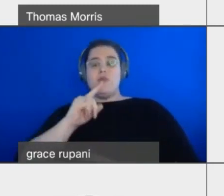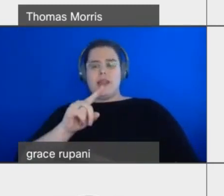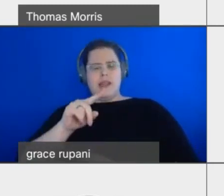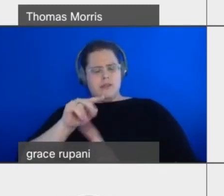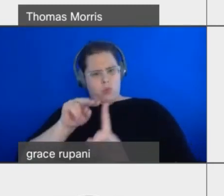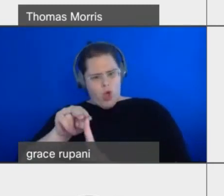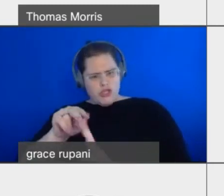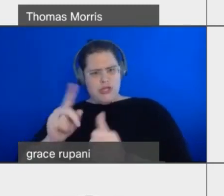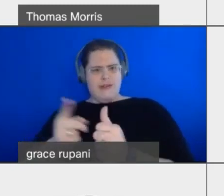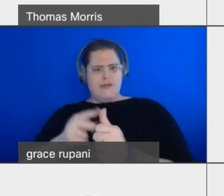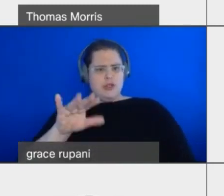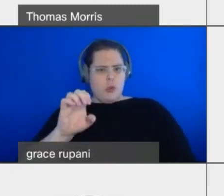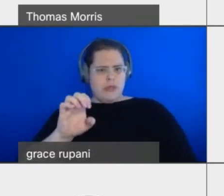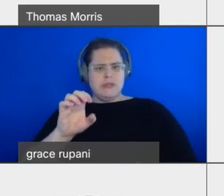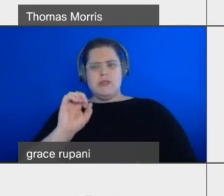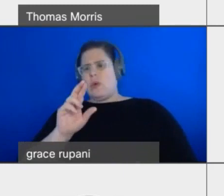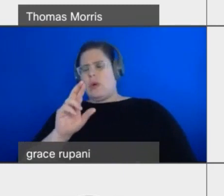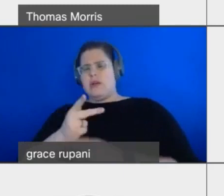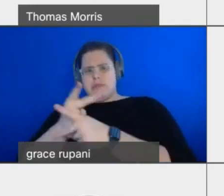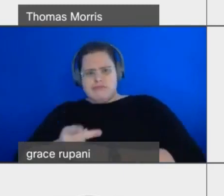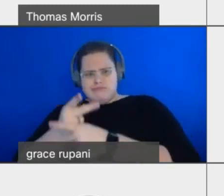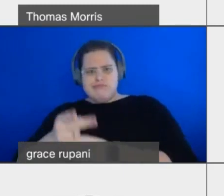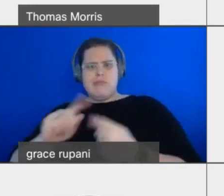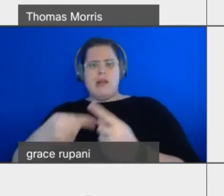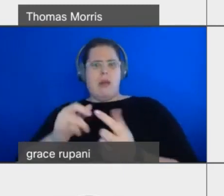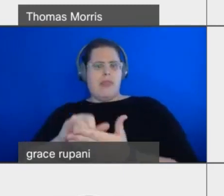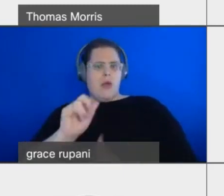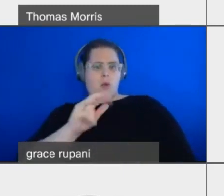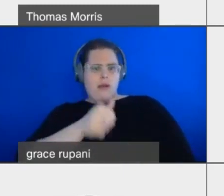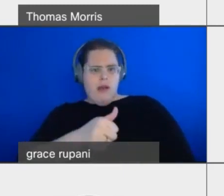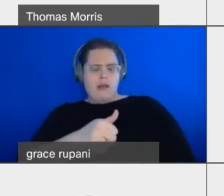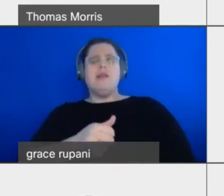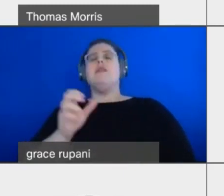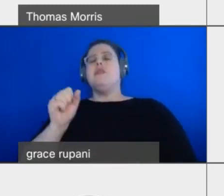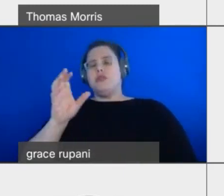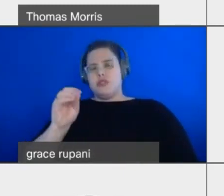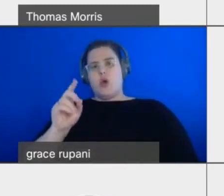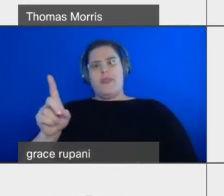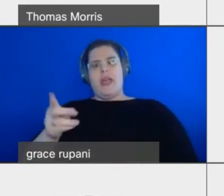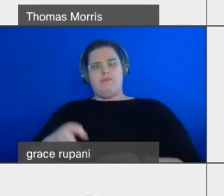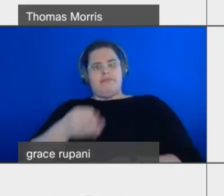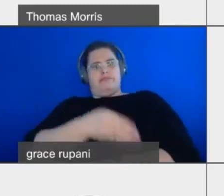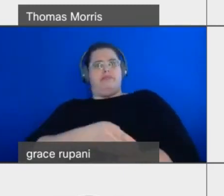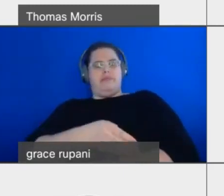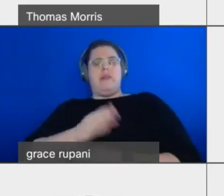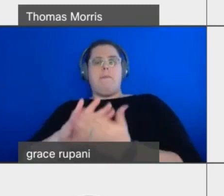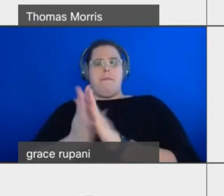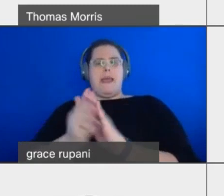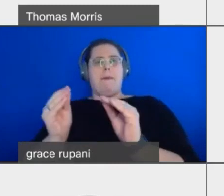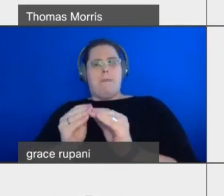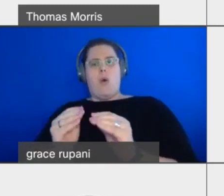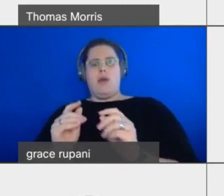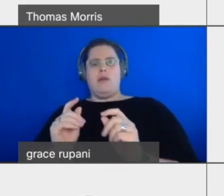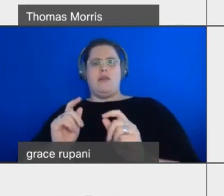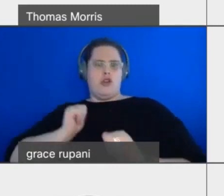started to do so more aggressively. And that is what made it more of a challenge,